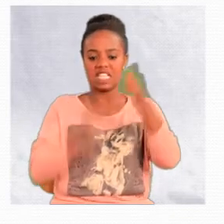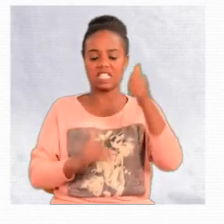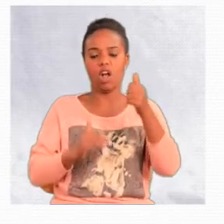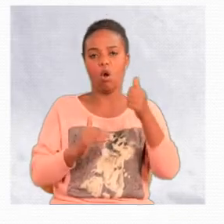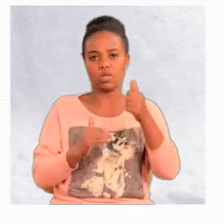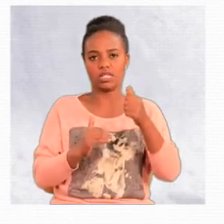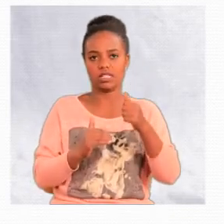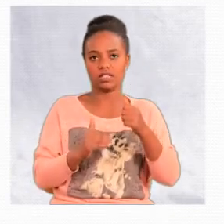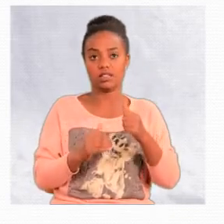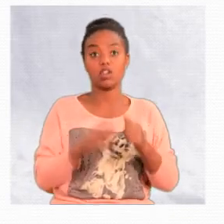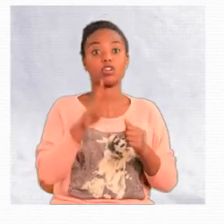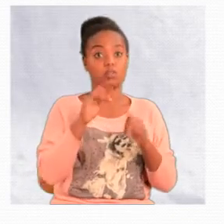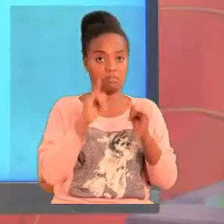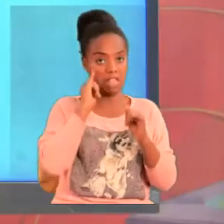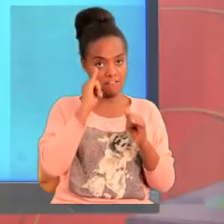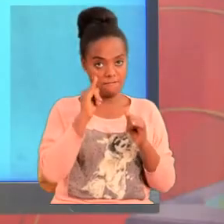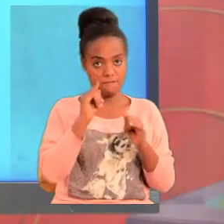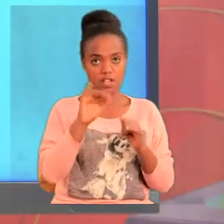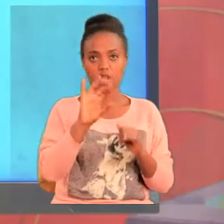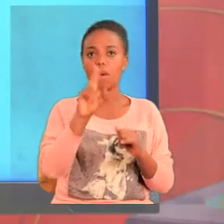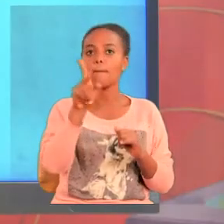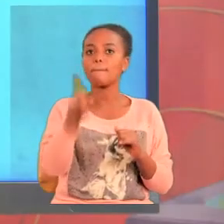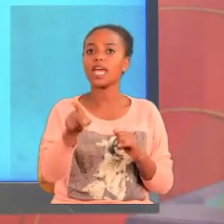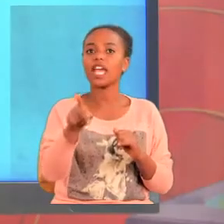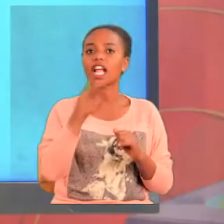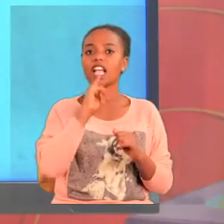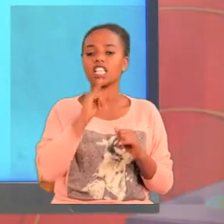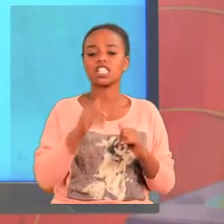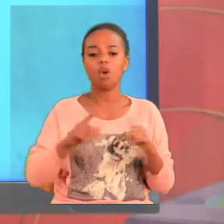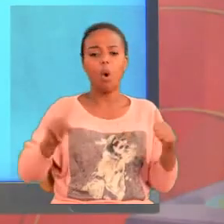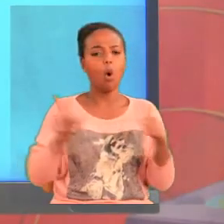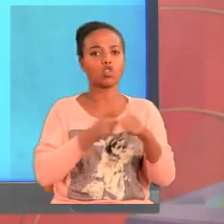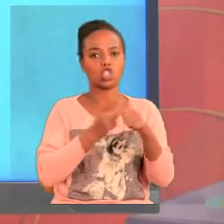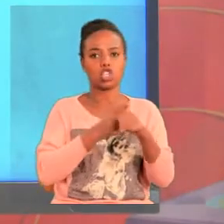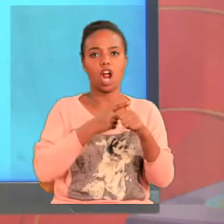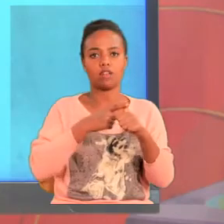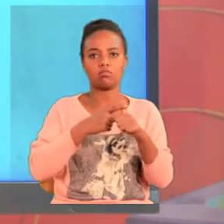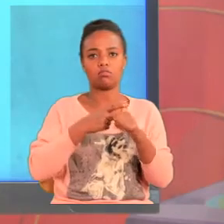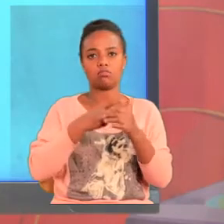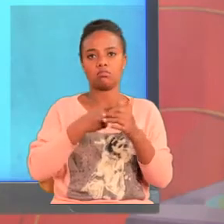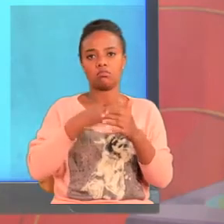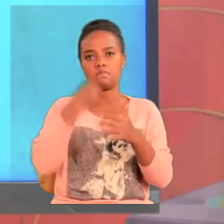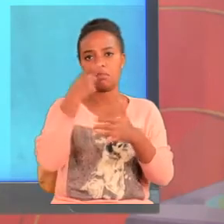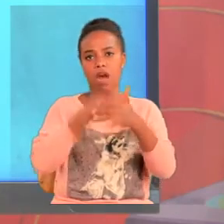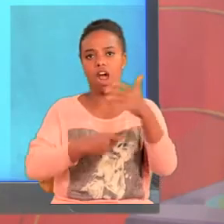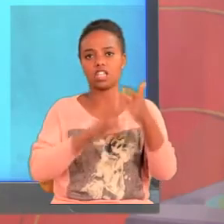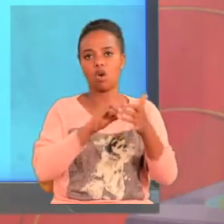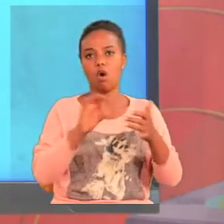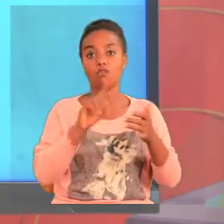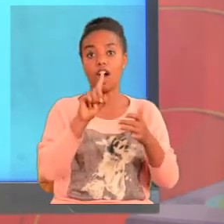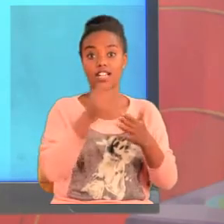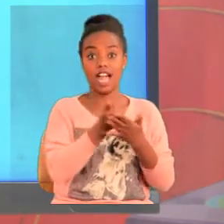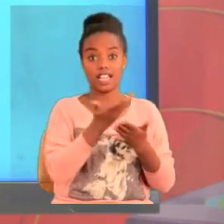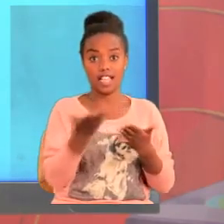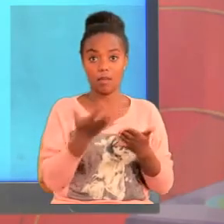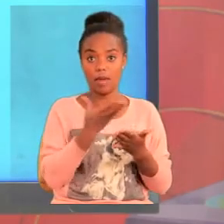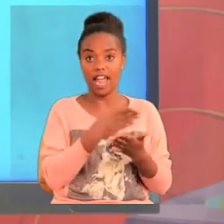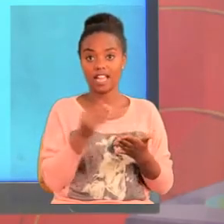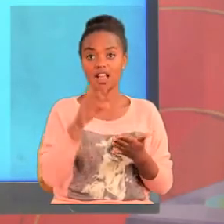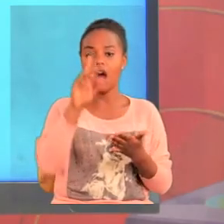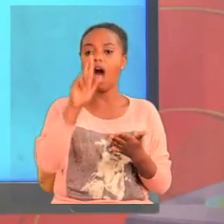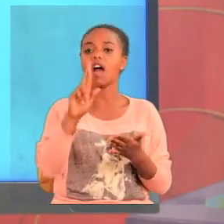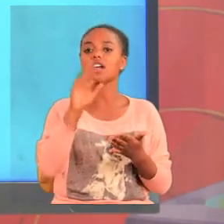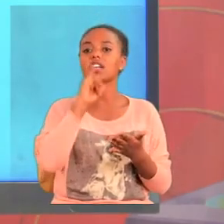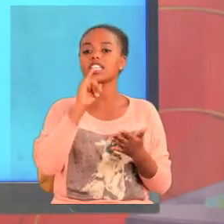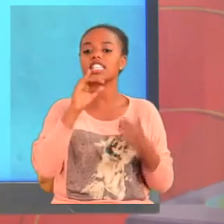If P is the original price of an item and R is